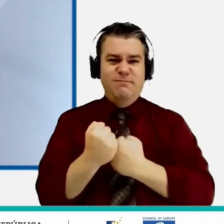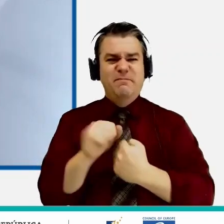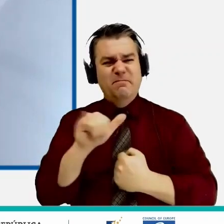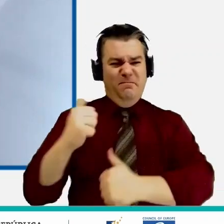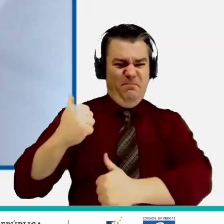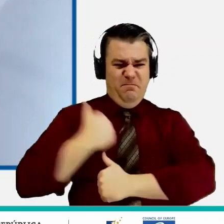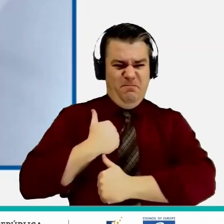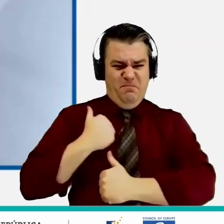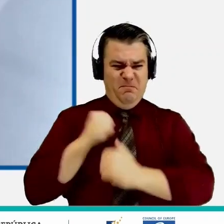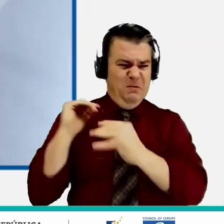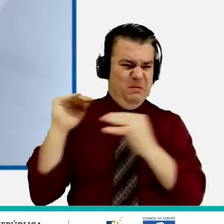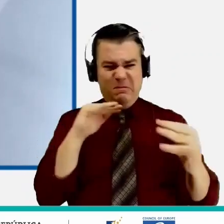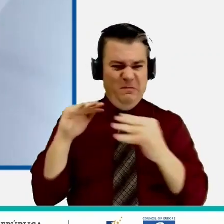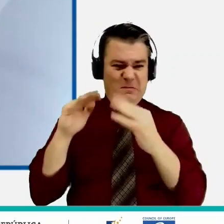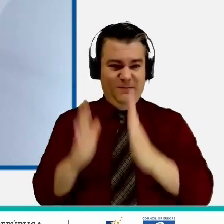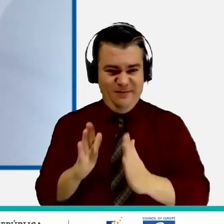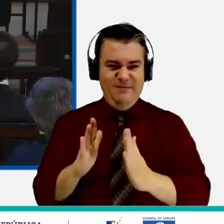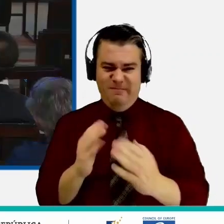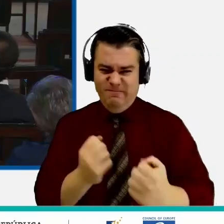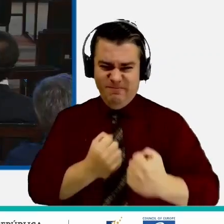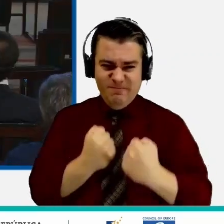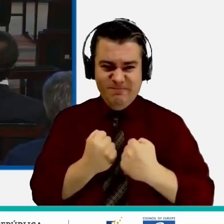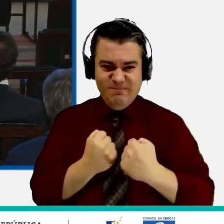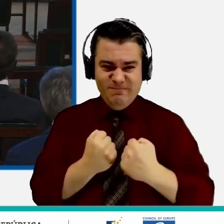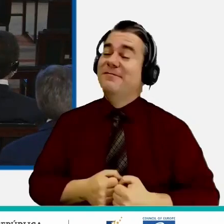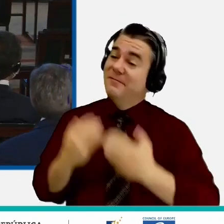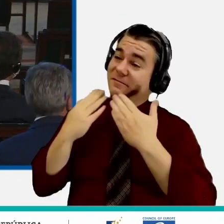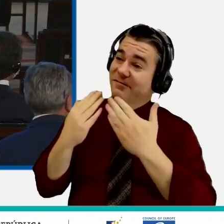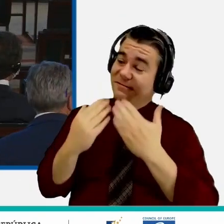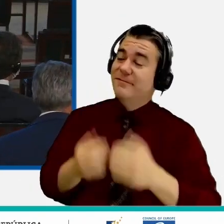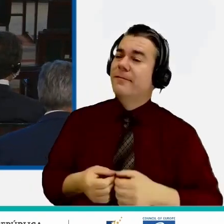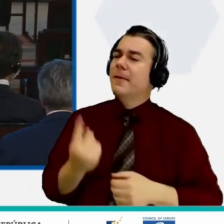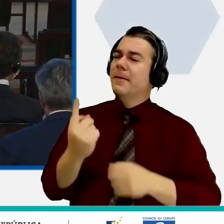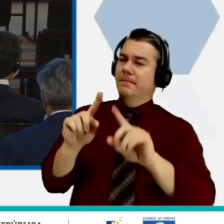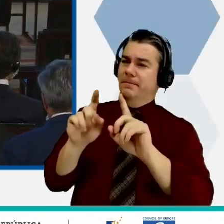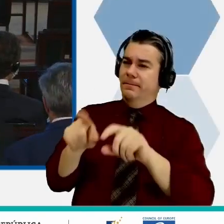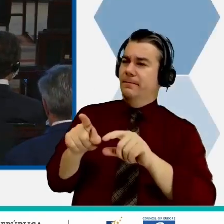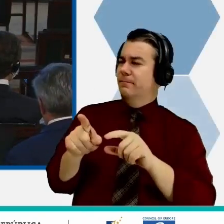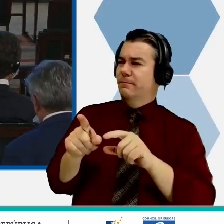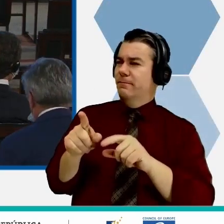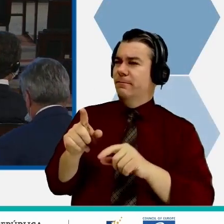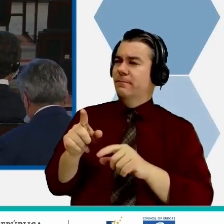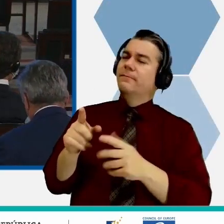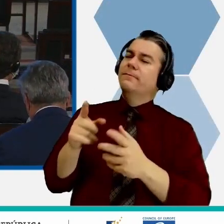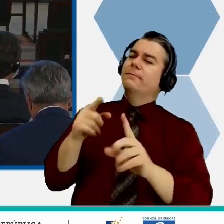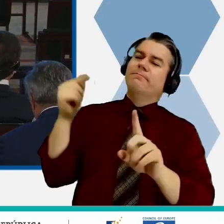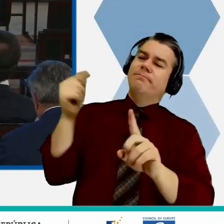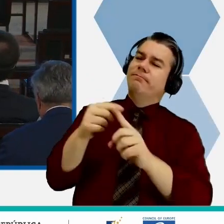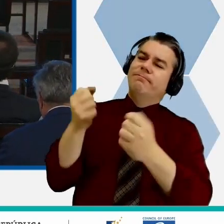quickly, one practical suggestion from you. How can the Sendai focal point support it?